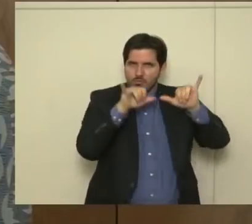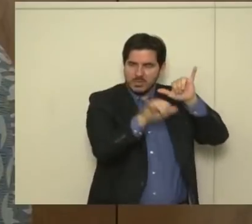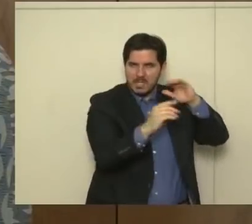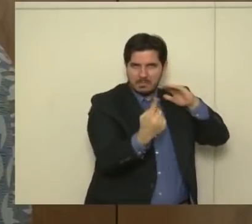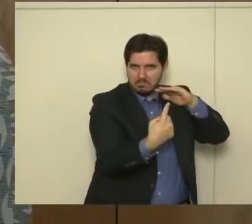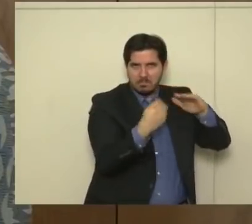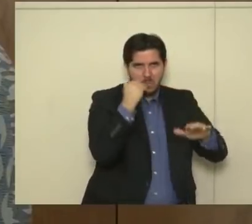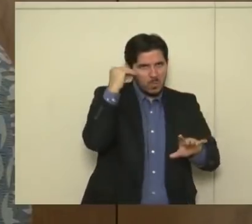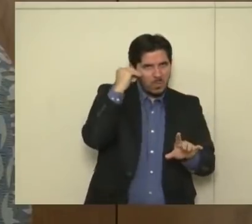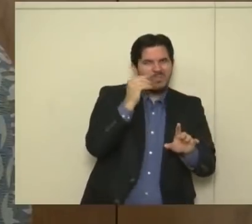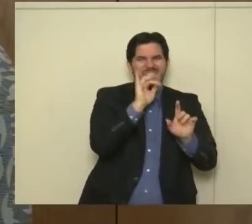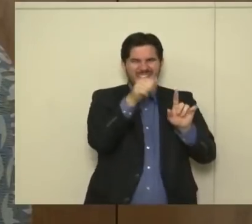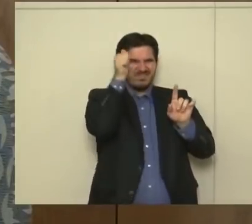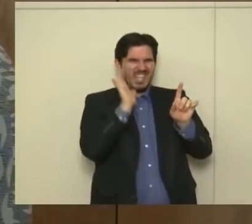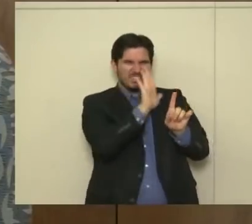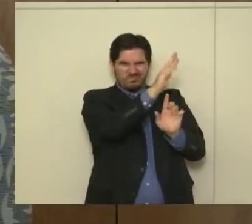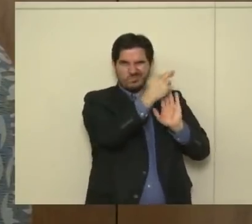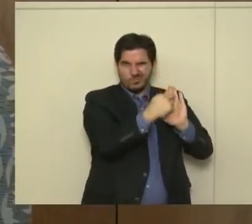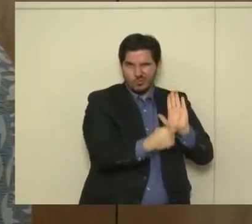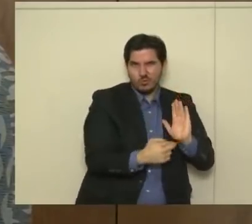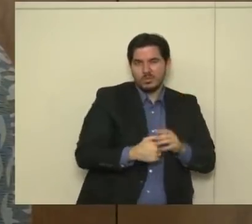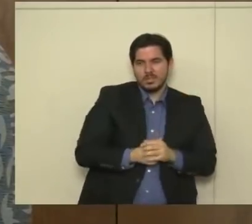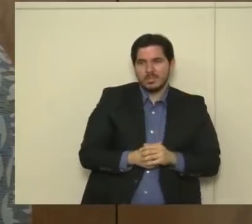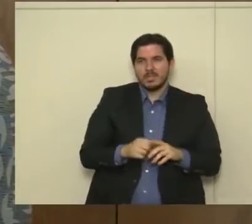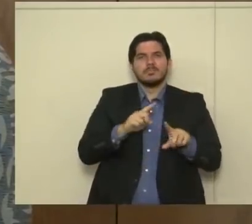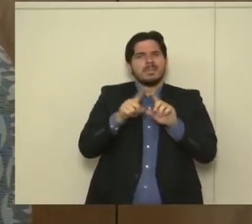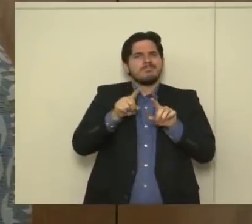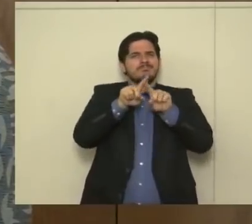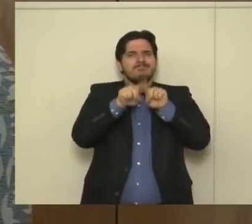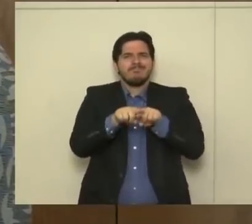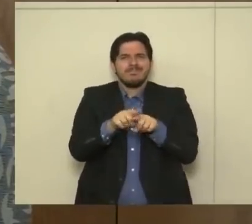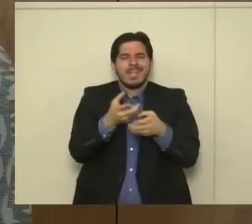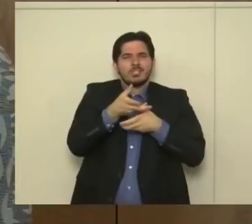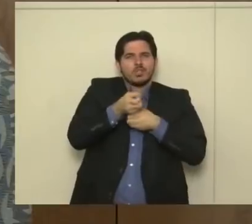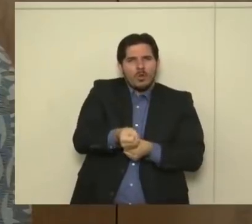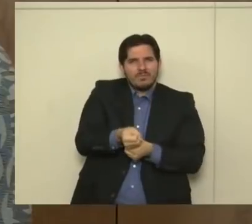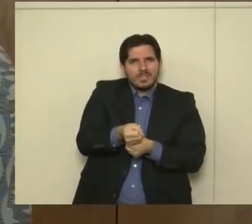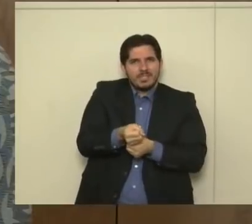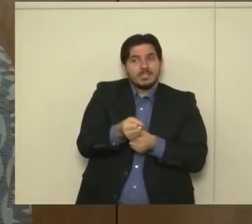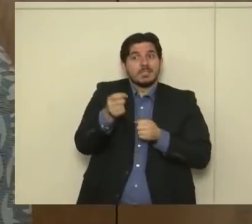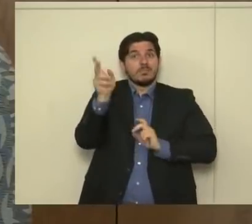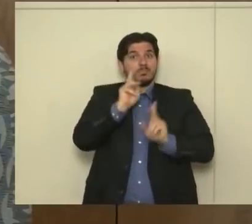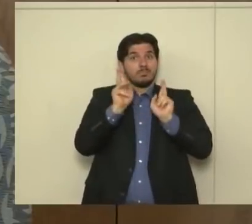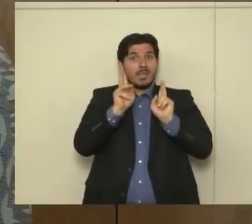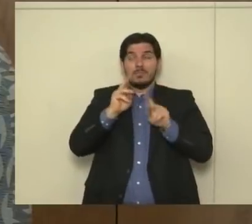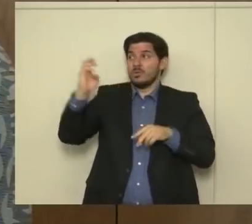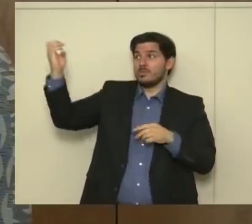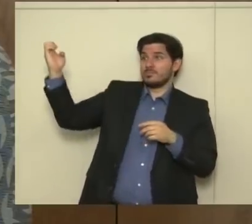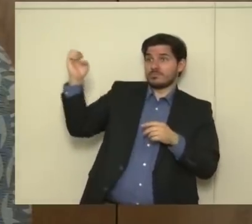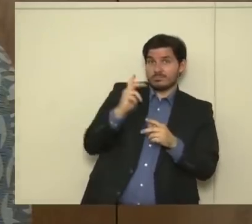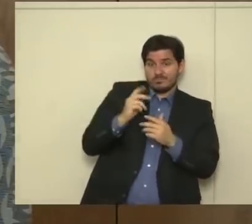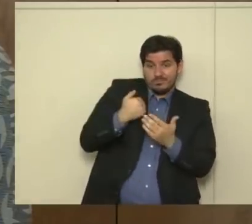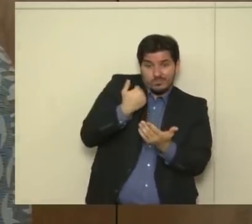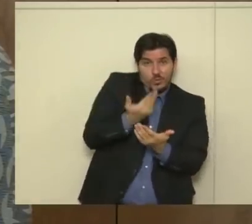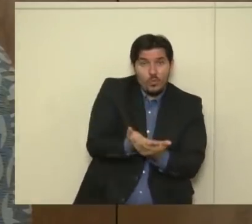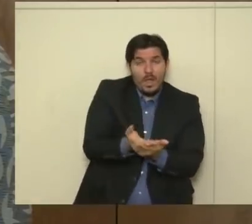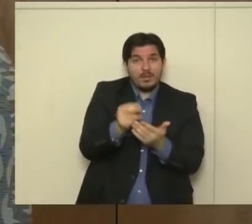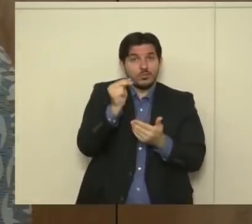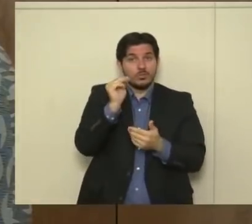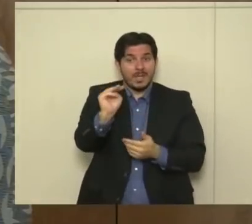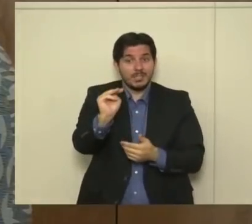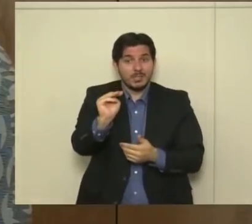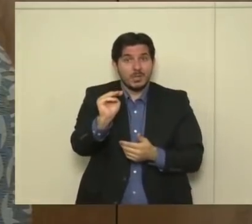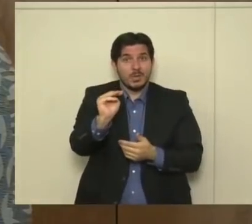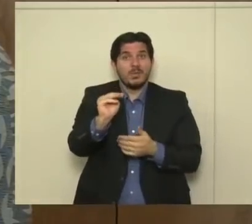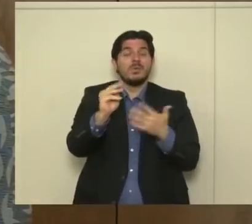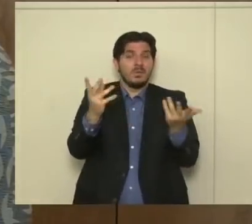tested, have some degree of confidence that when they arrive in your state, they really aren't transmitting COVID. But the problem with the test, it's only good for the day